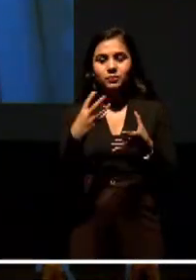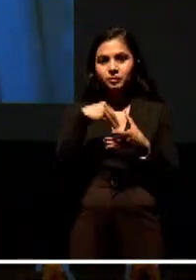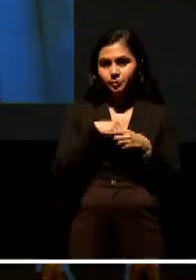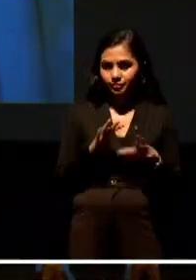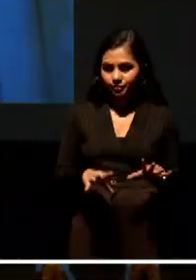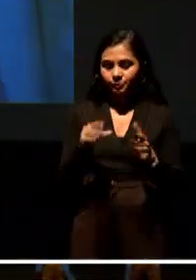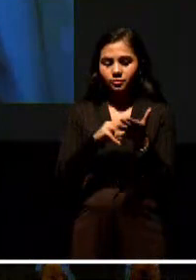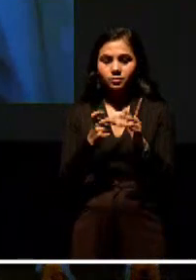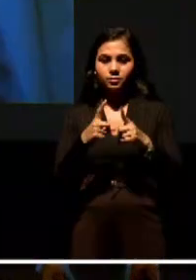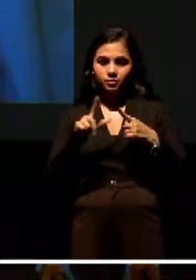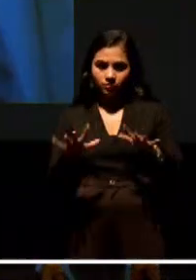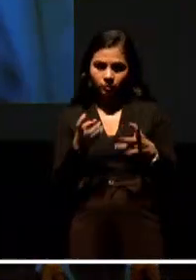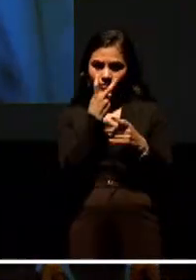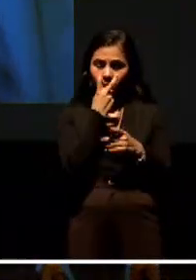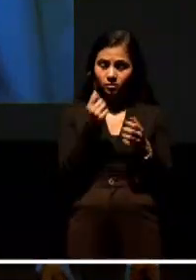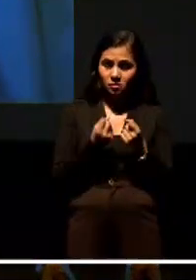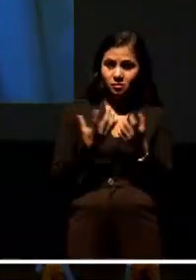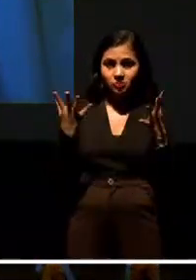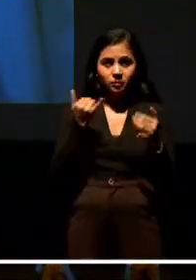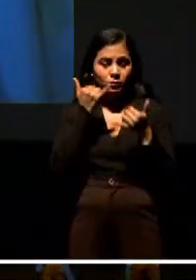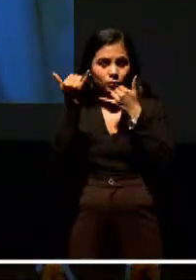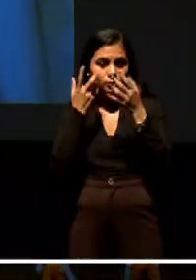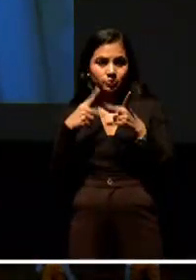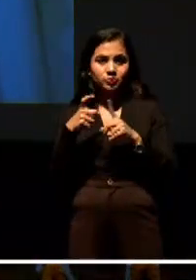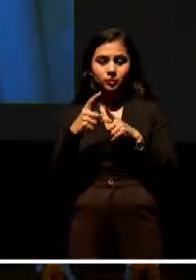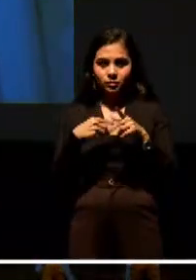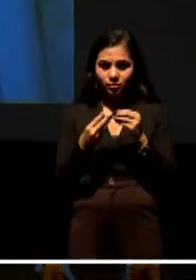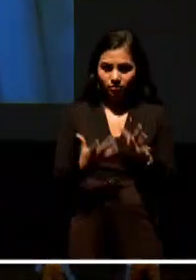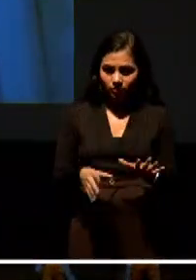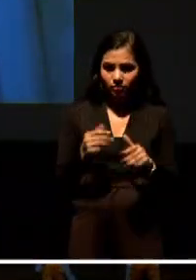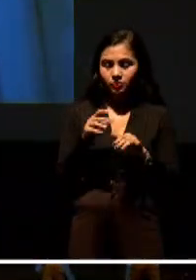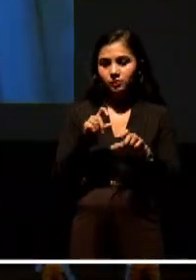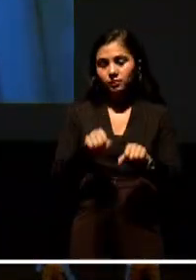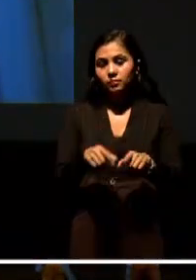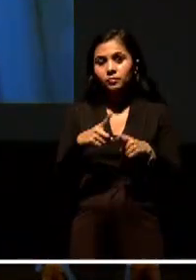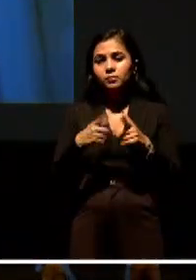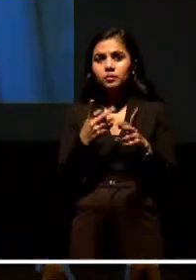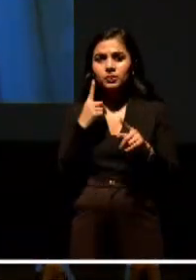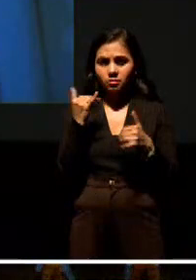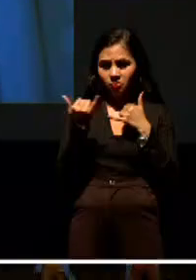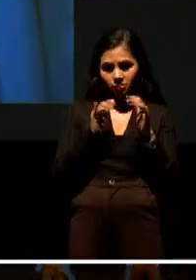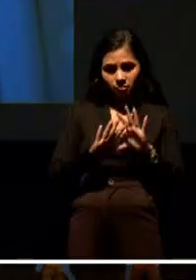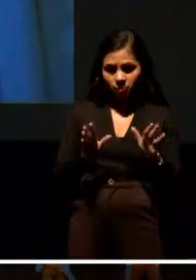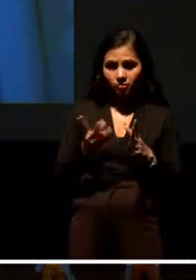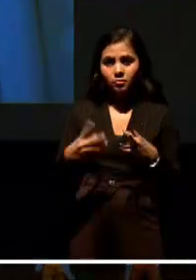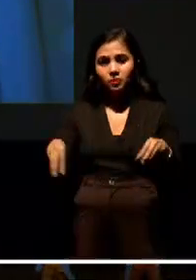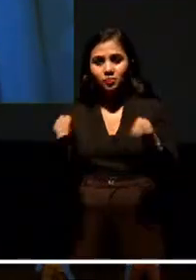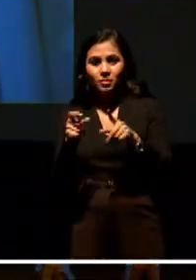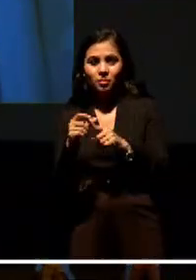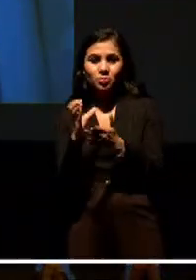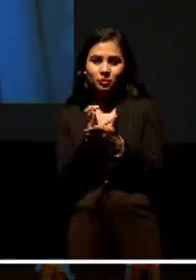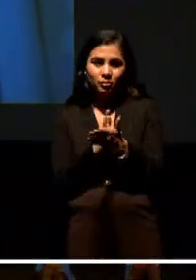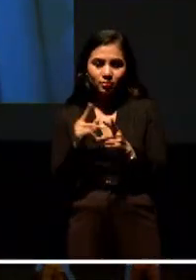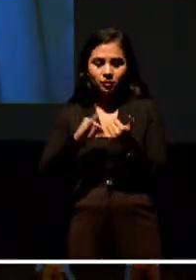now a lot of blind person are employed in call centers, and even in not only call centers but also in programming